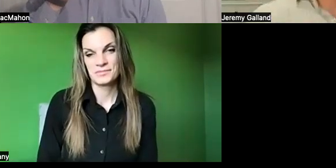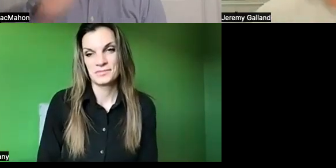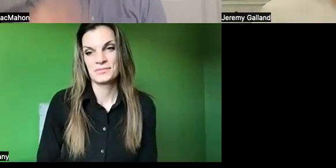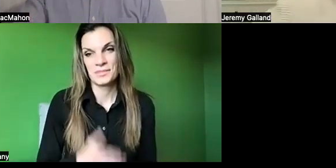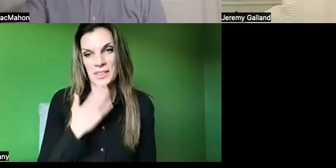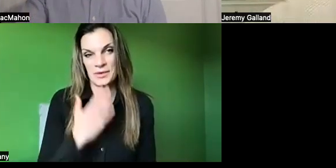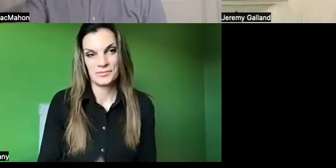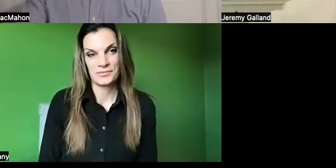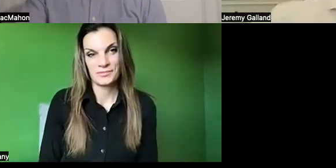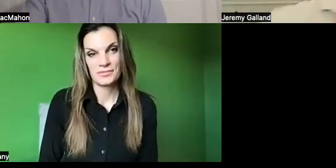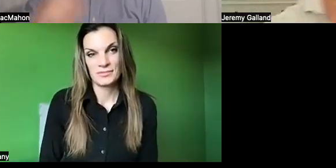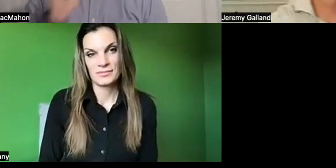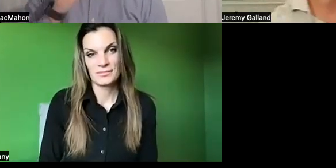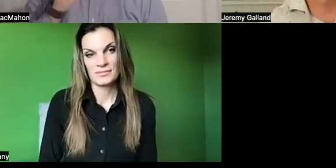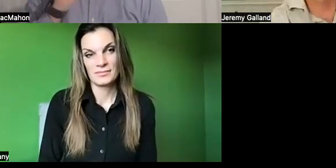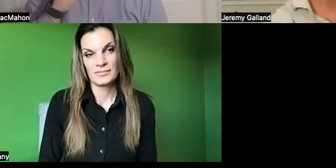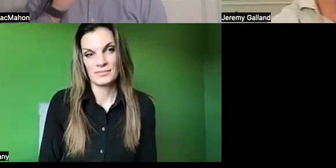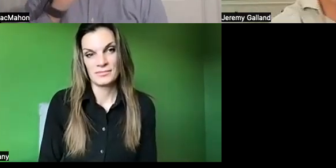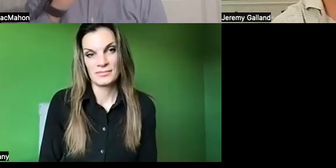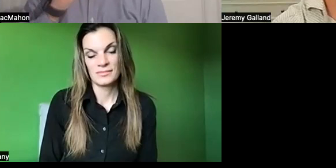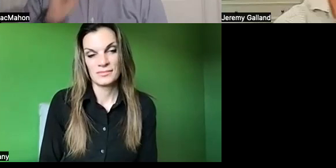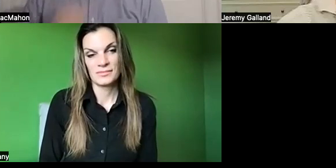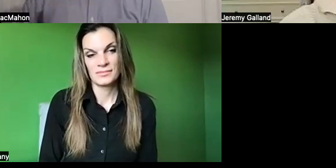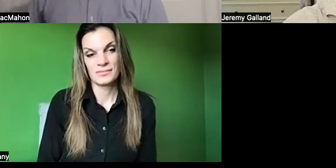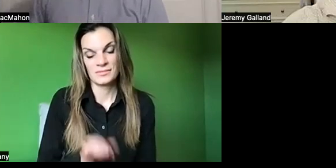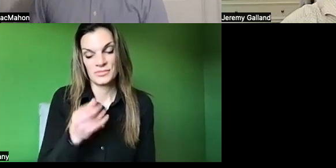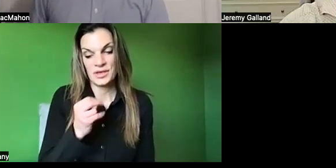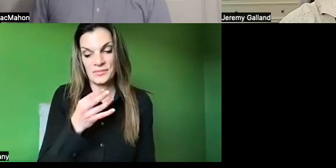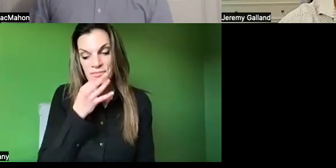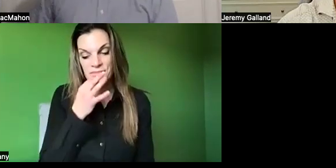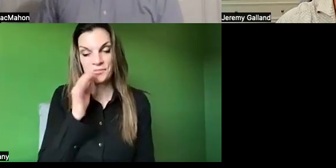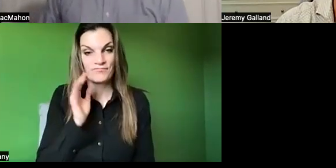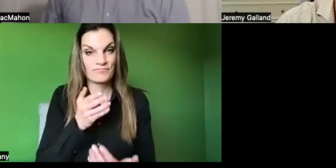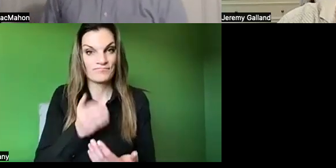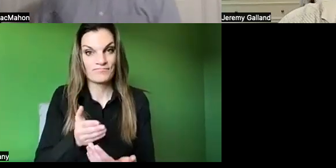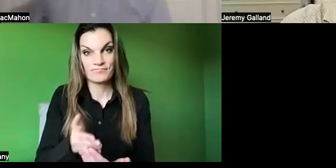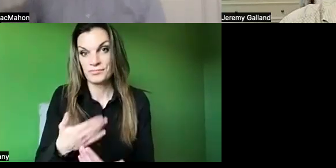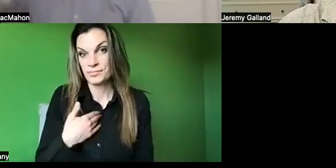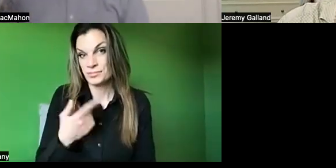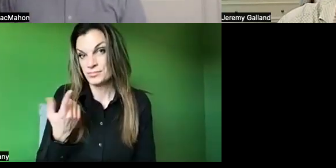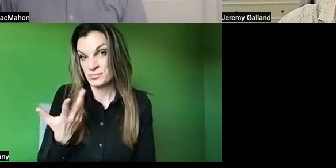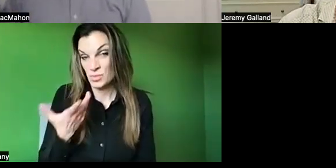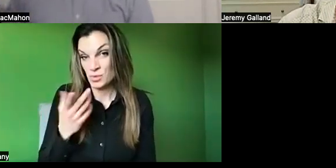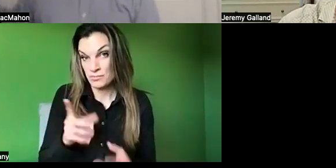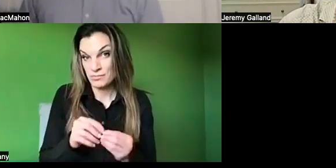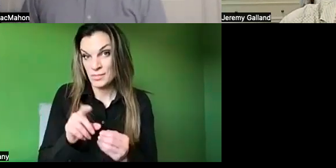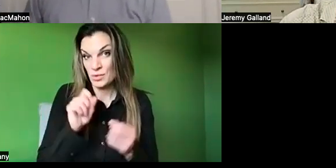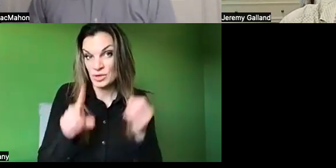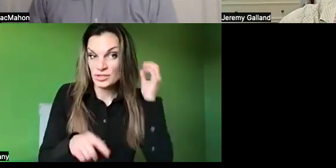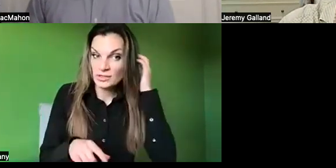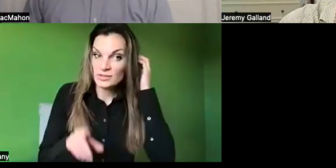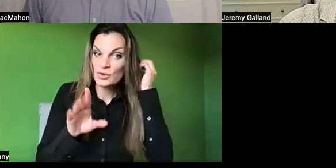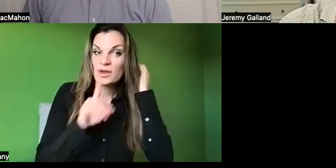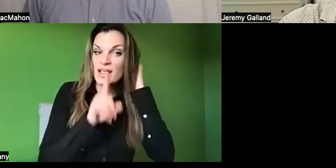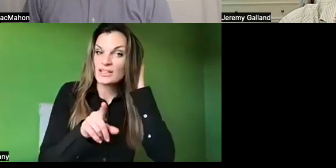Thank you. Thank you. So we're coming up close to the end, and I can put one question in if you all limit your answers